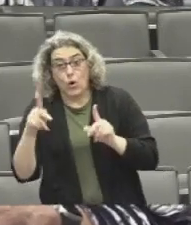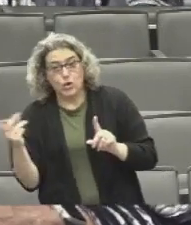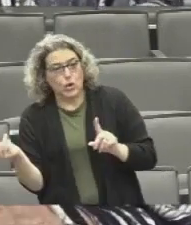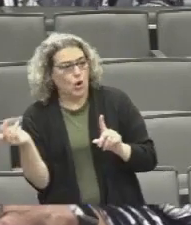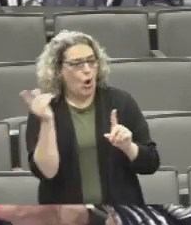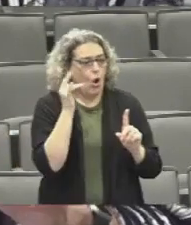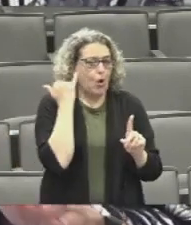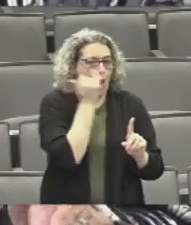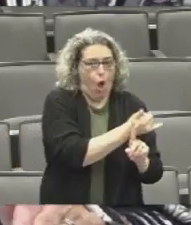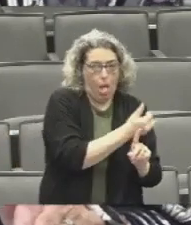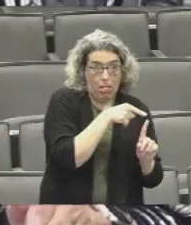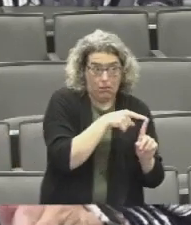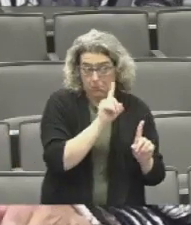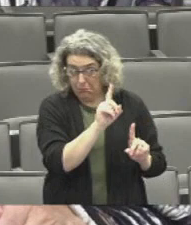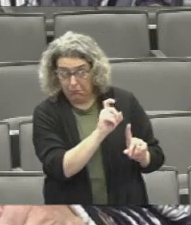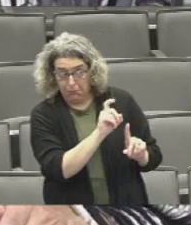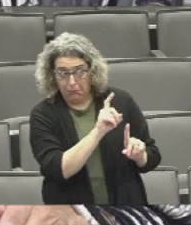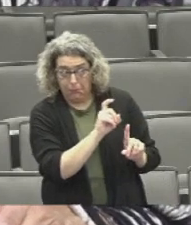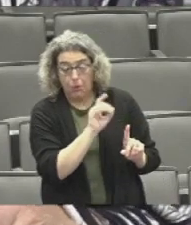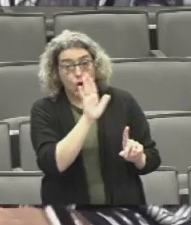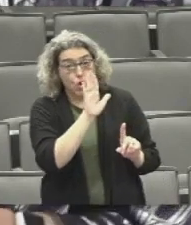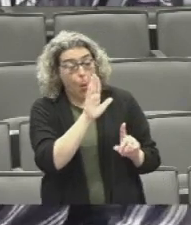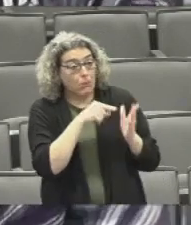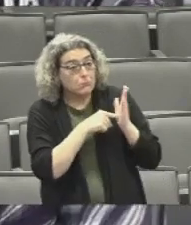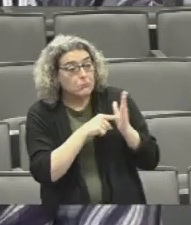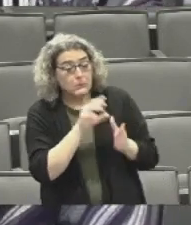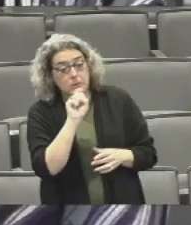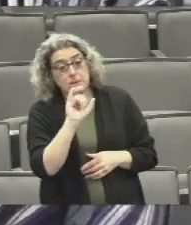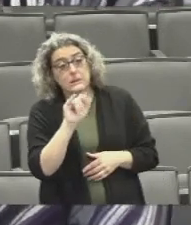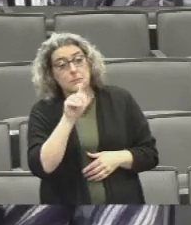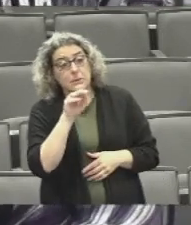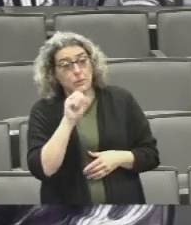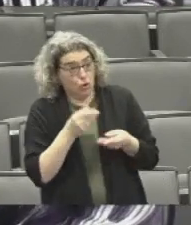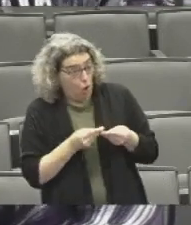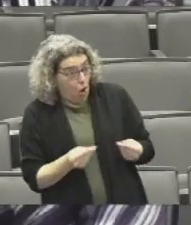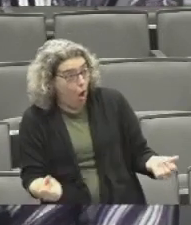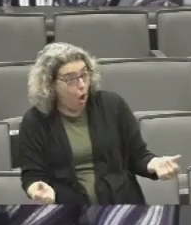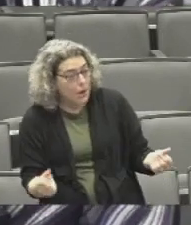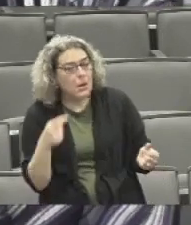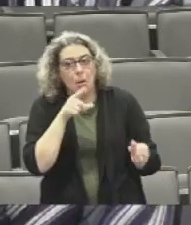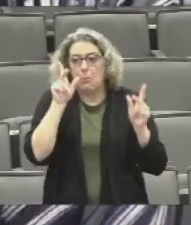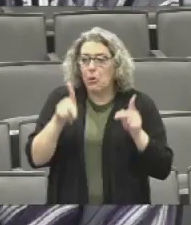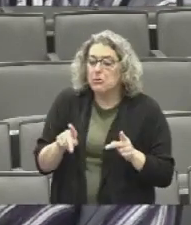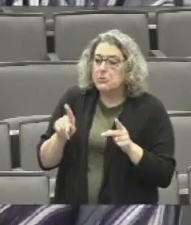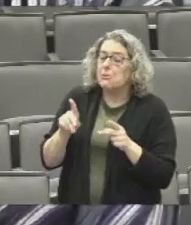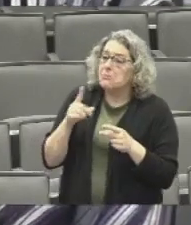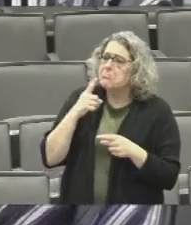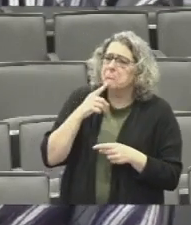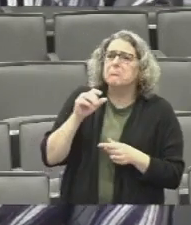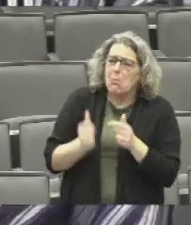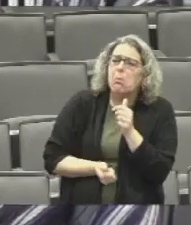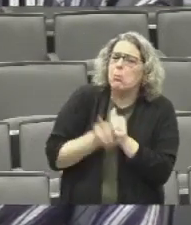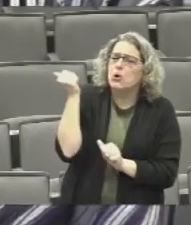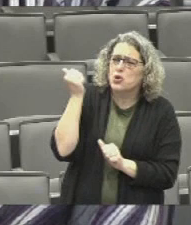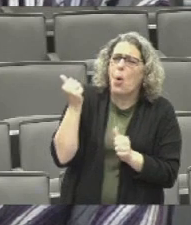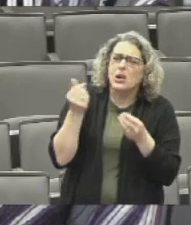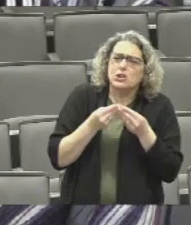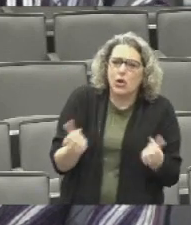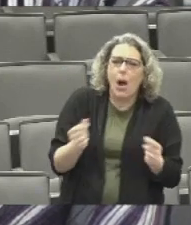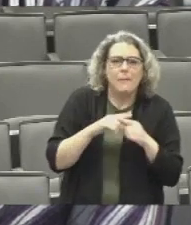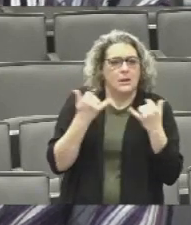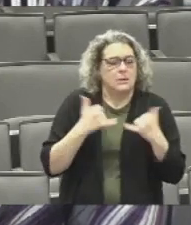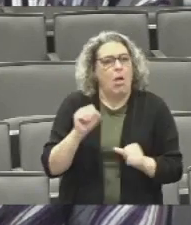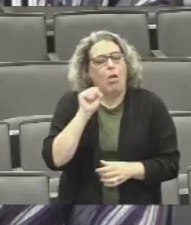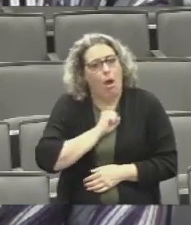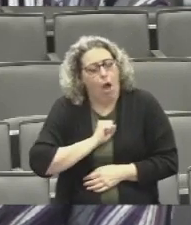are your symptoms gone, for example? When they say, well, you know, majority is gone, but I still have this lingering